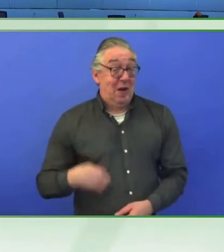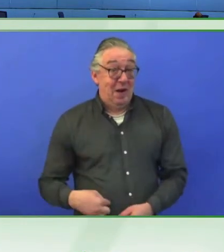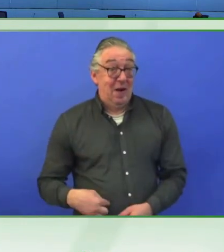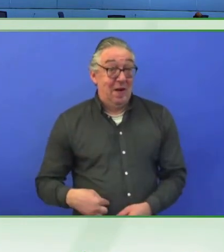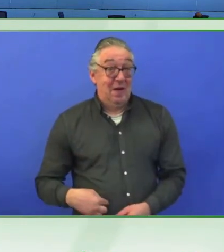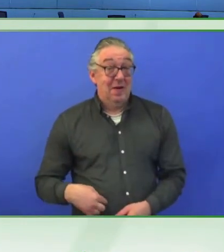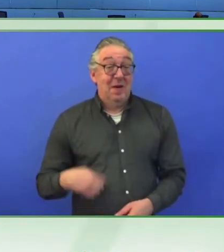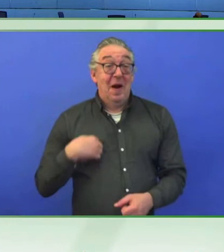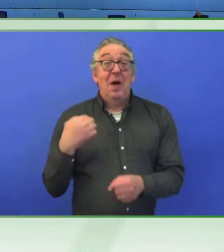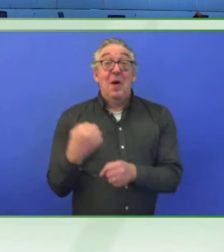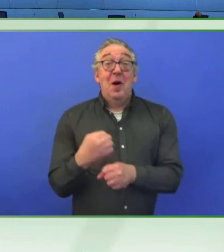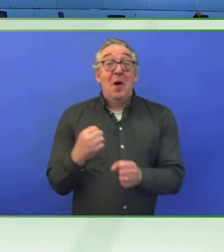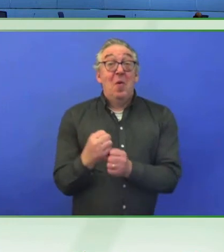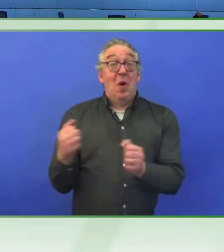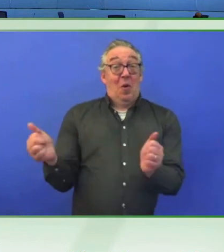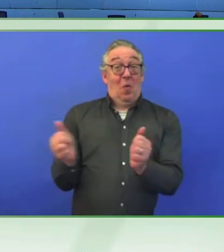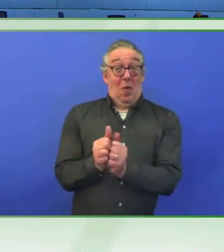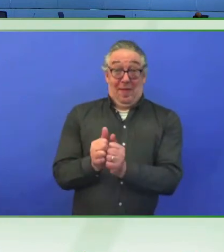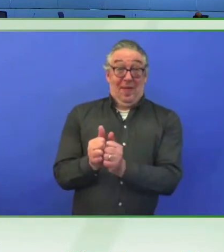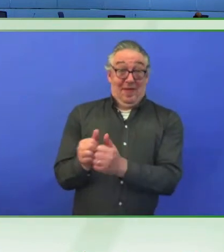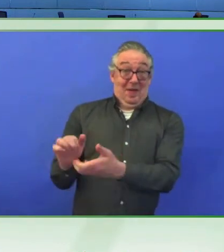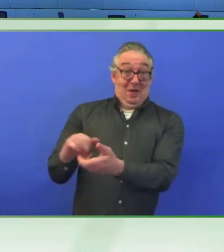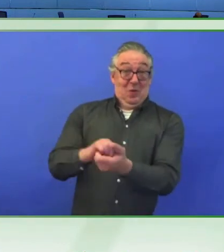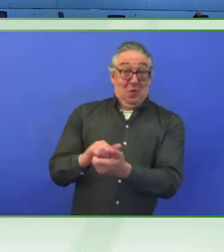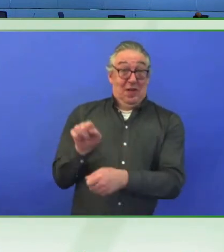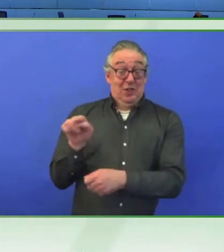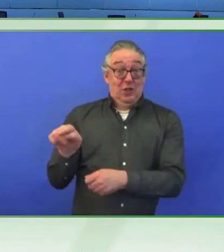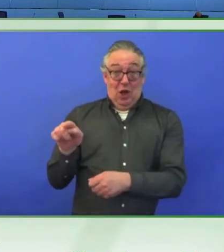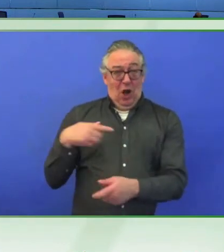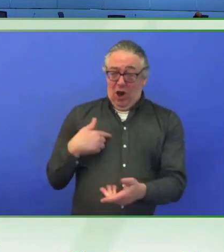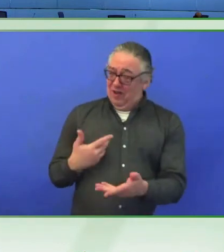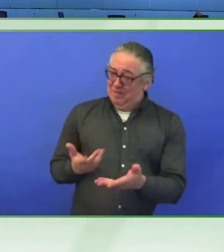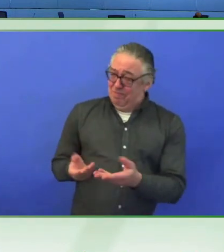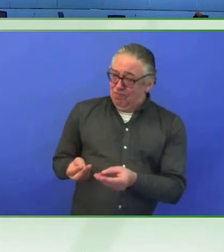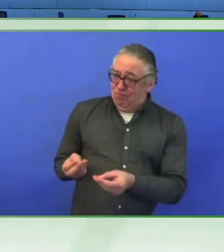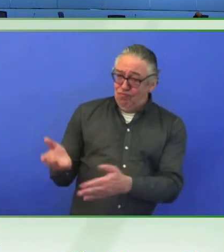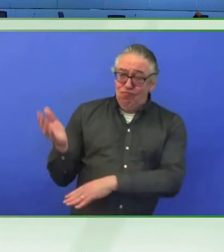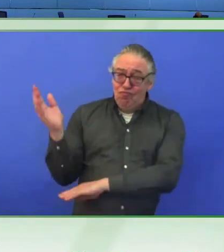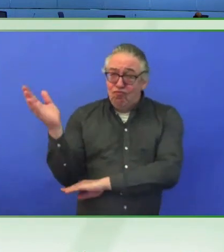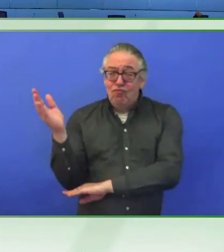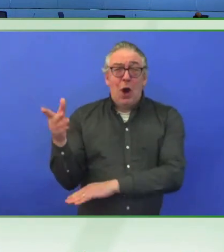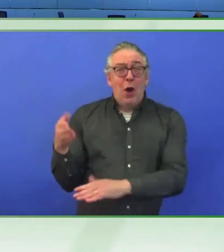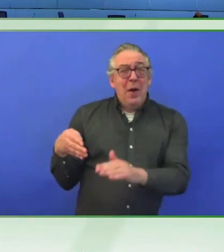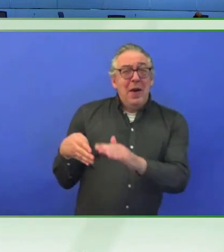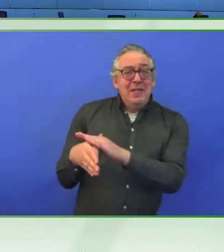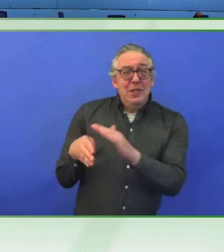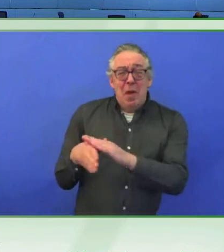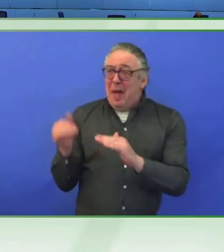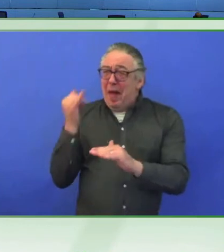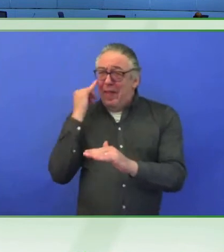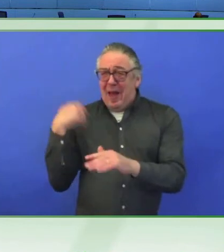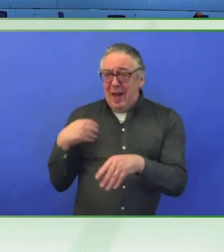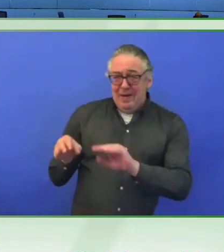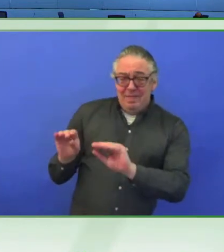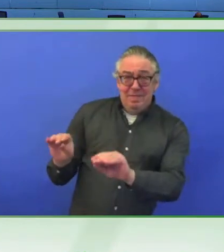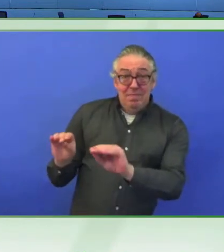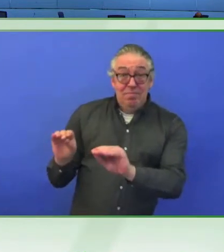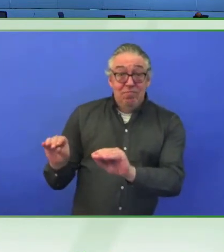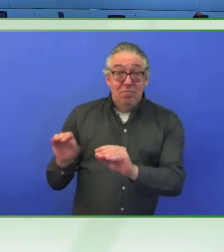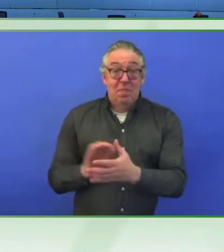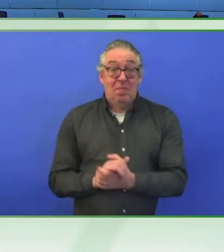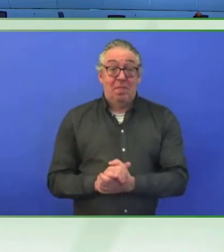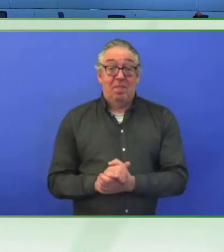Federation, introducing the whole topic of accessibility. And in Beihai, and we actually brought together all